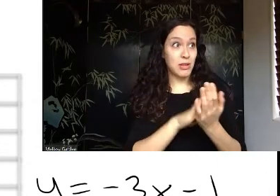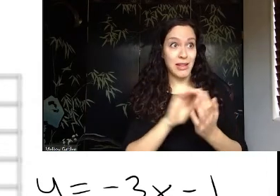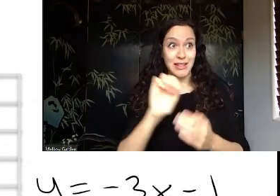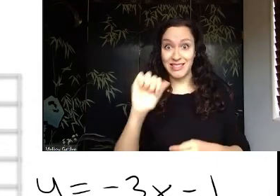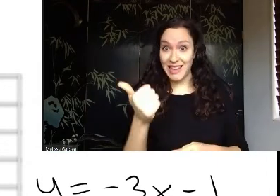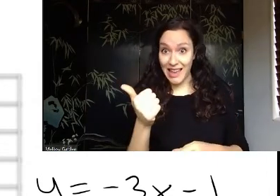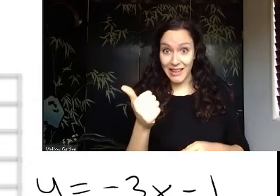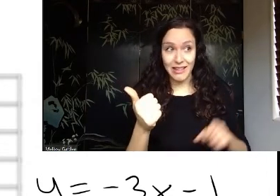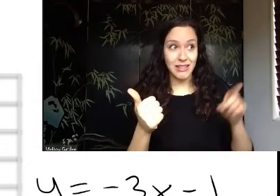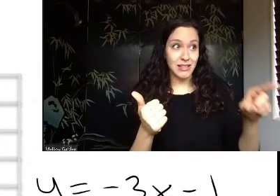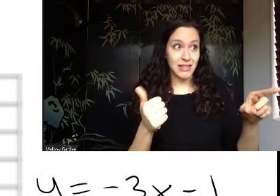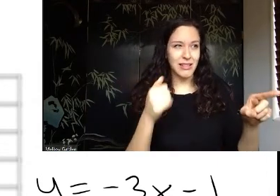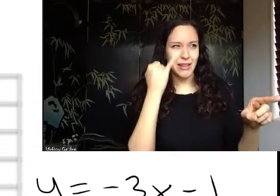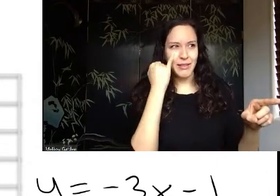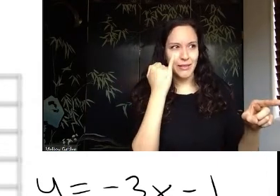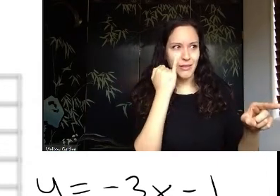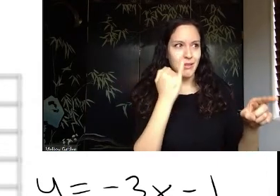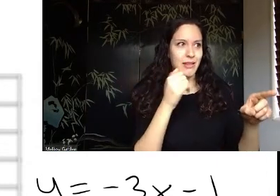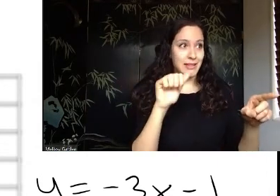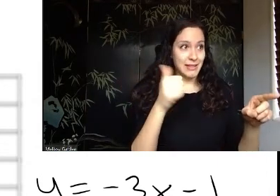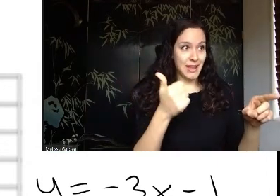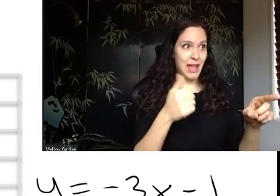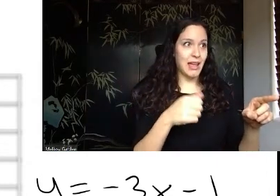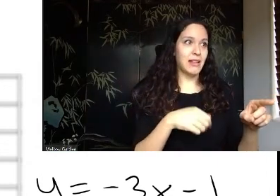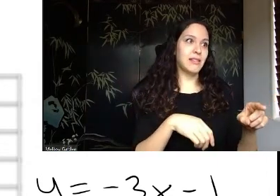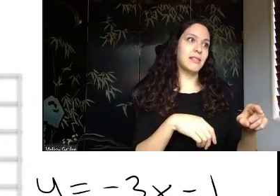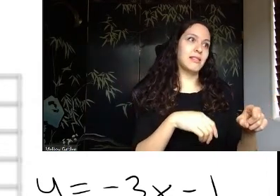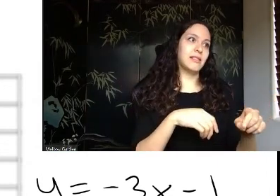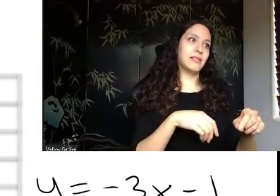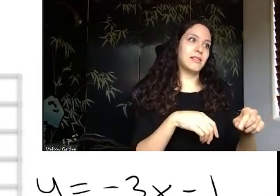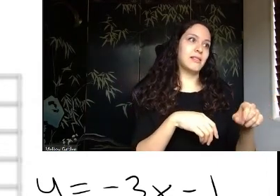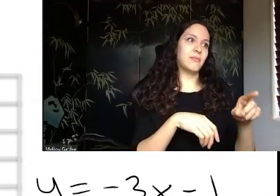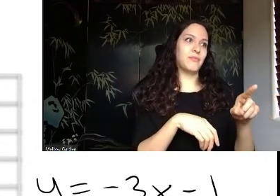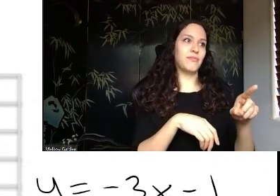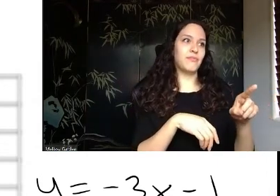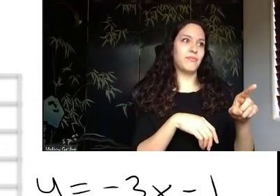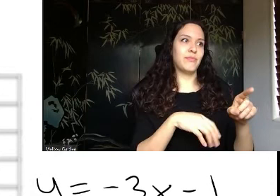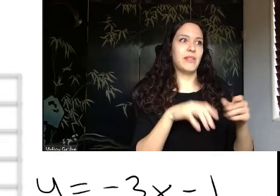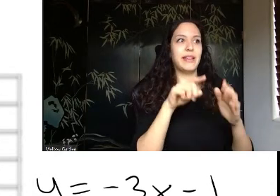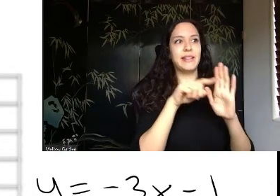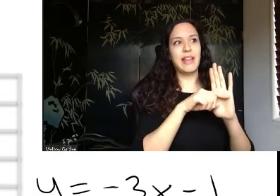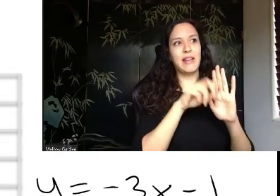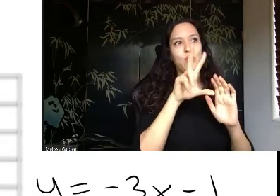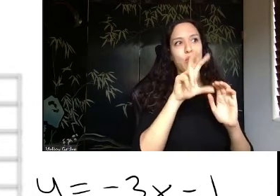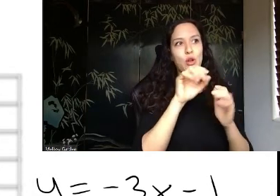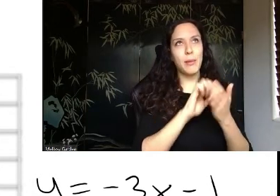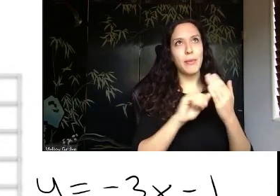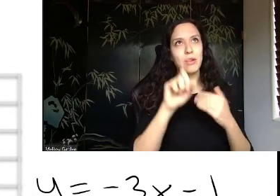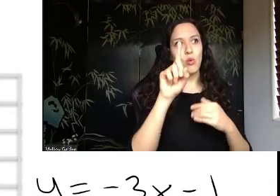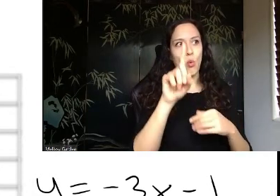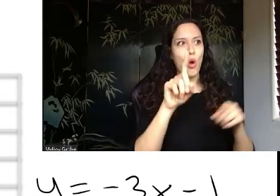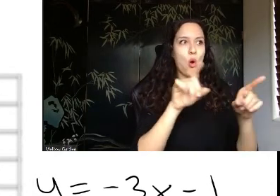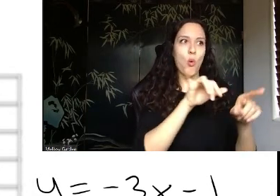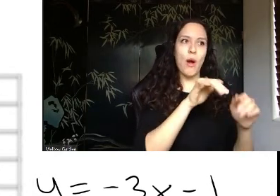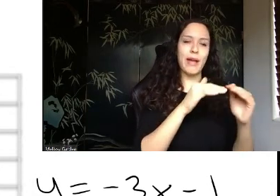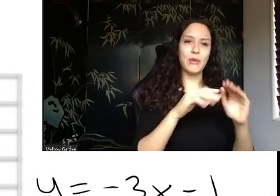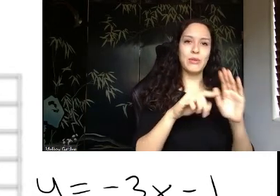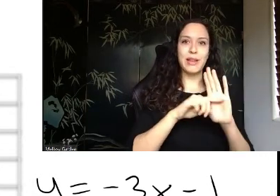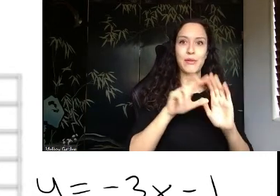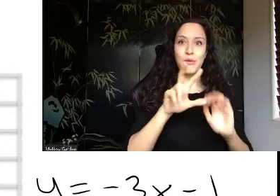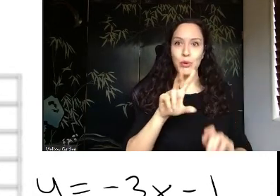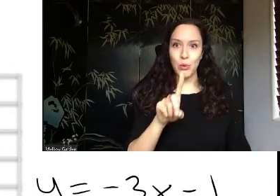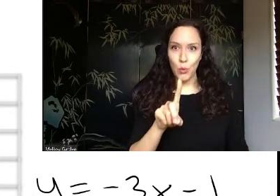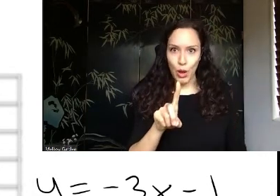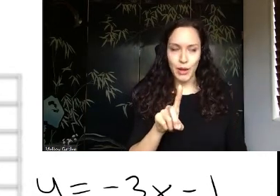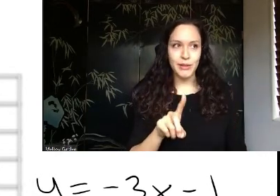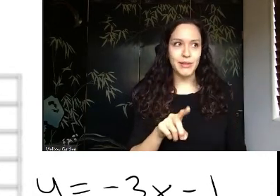equals negative 3 times 10 minus 1, y equals negative 30 minus 1, y equals negative 31. So then